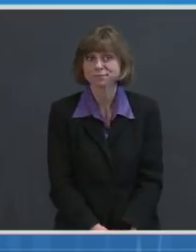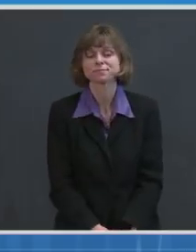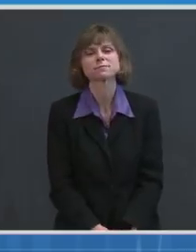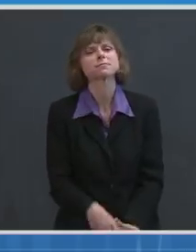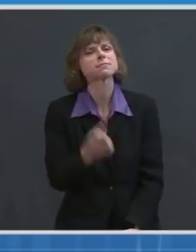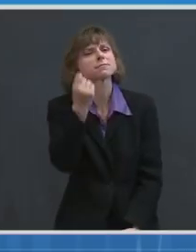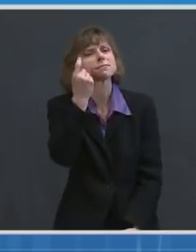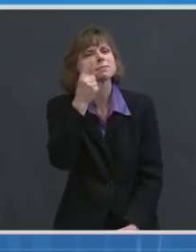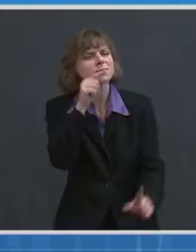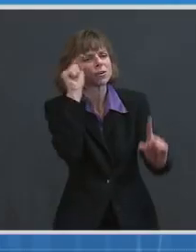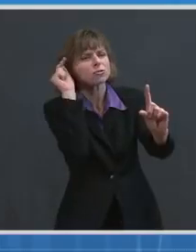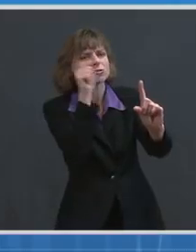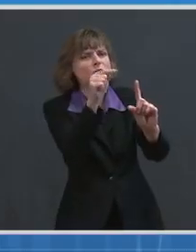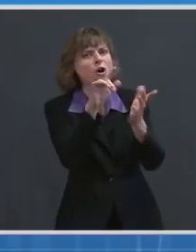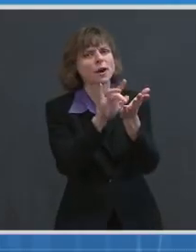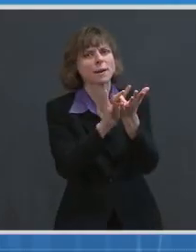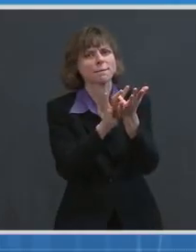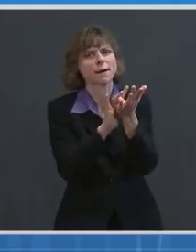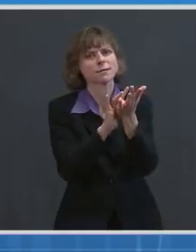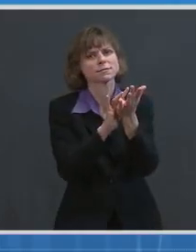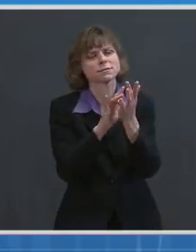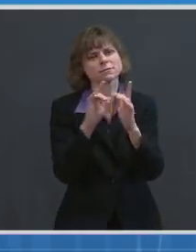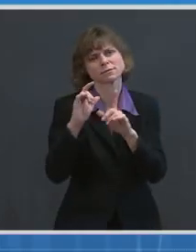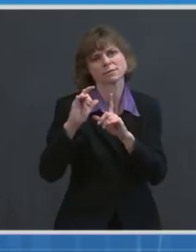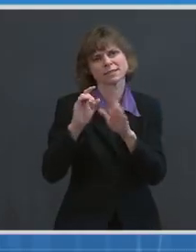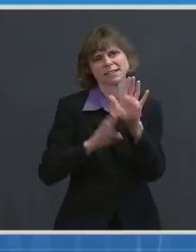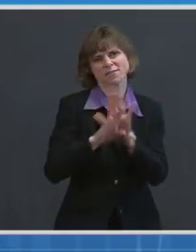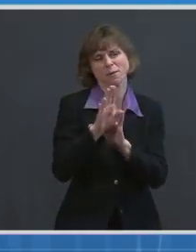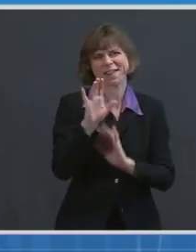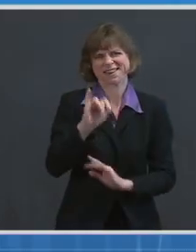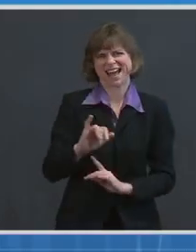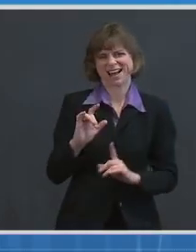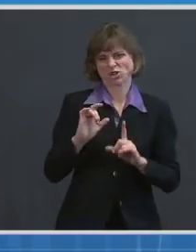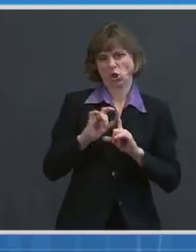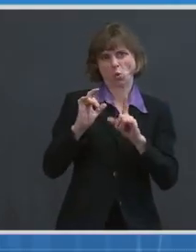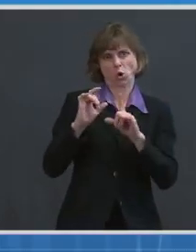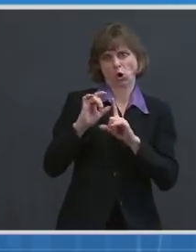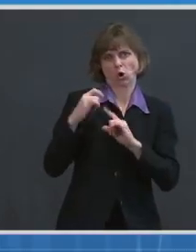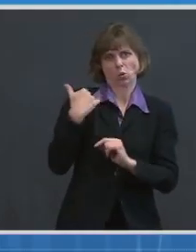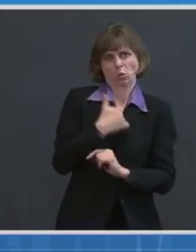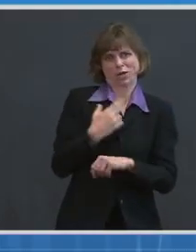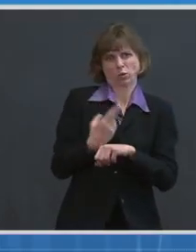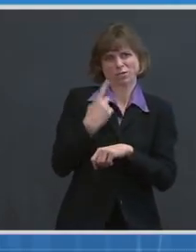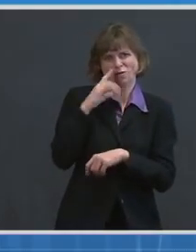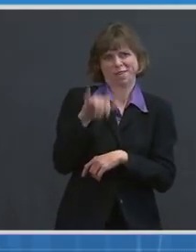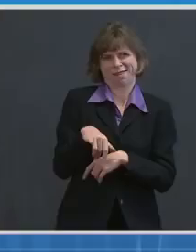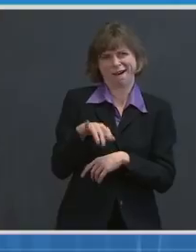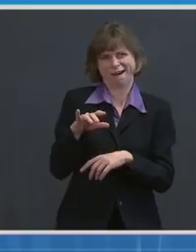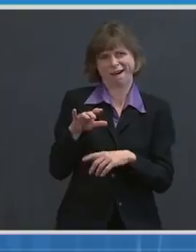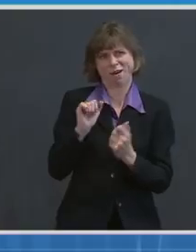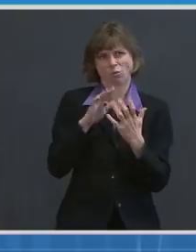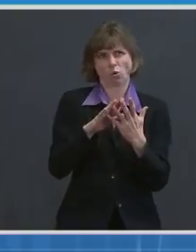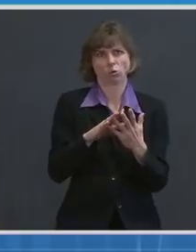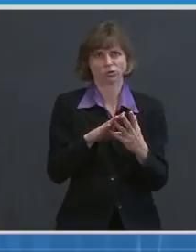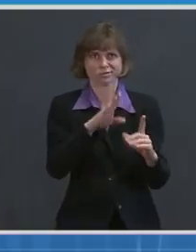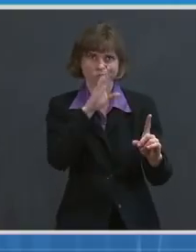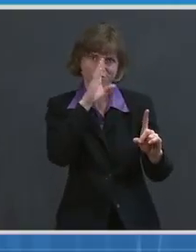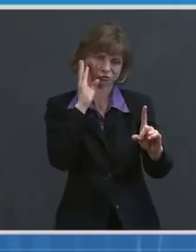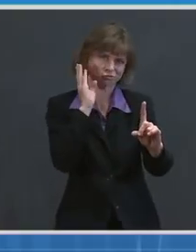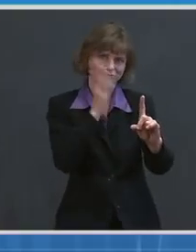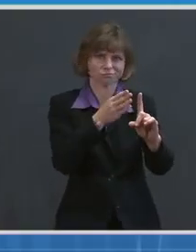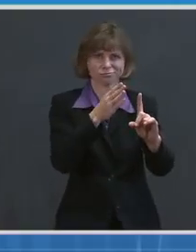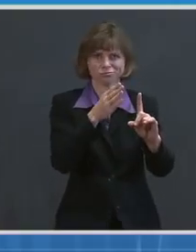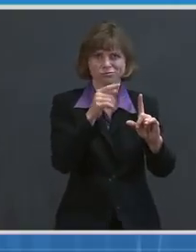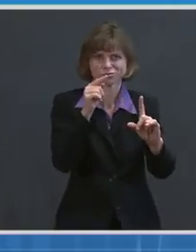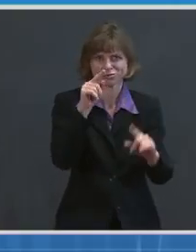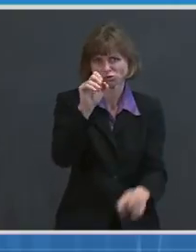drug development, which is the terminology we use for this approach, targeted drug design,